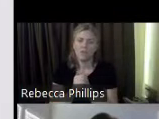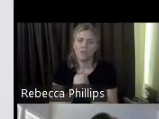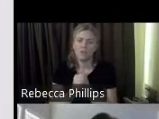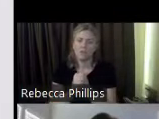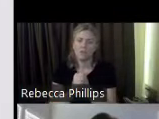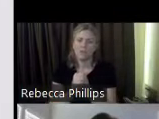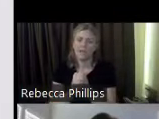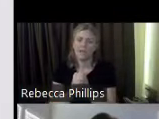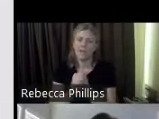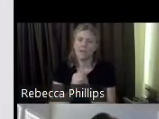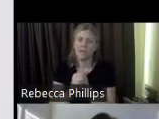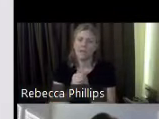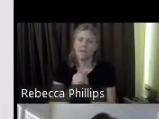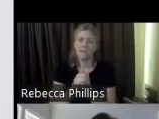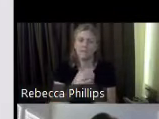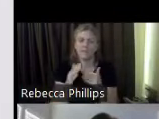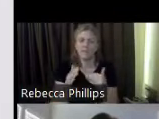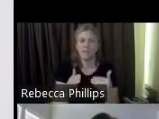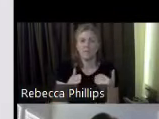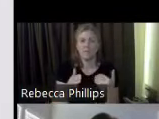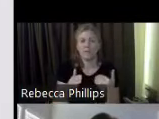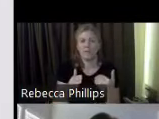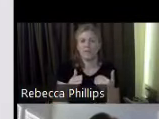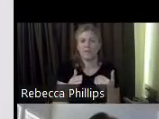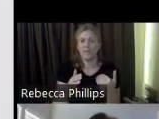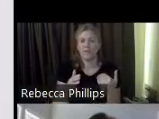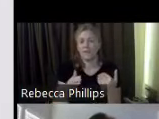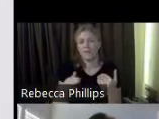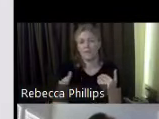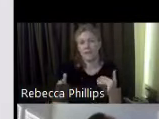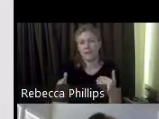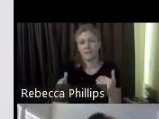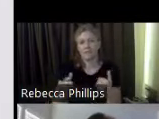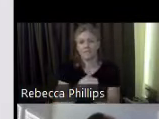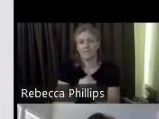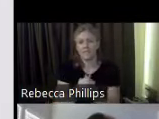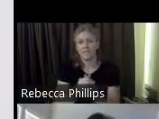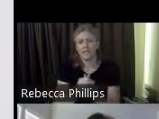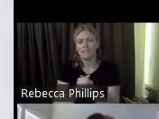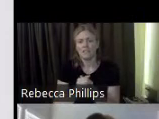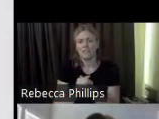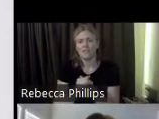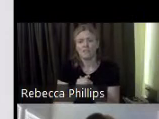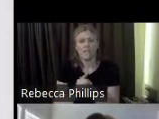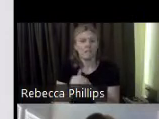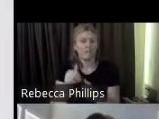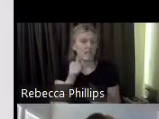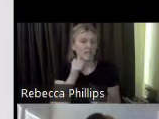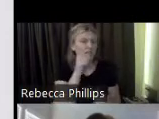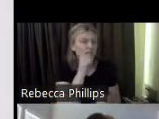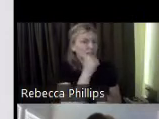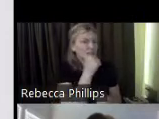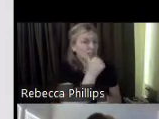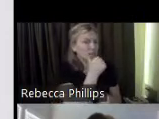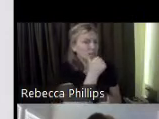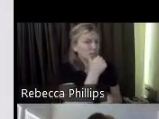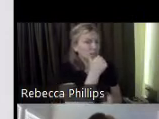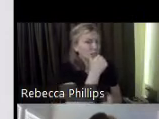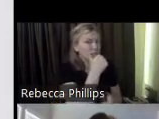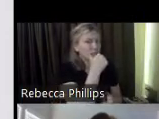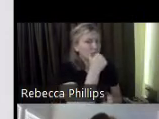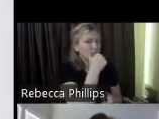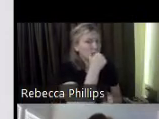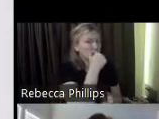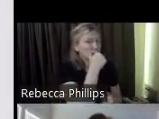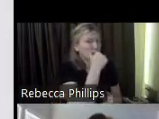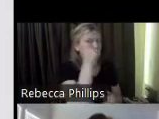Also, you'll put the time before the topic and then the action. And so if it was yesterday, you're taking your thumb